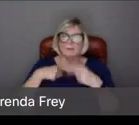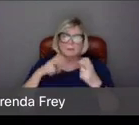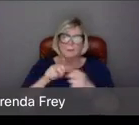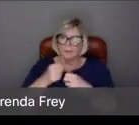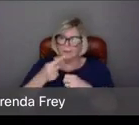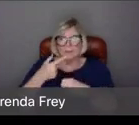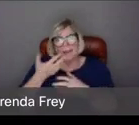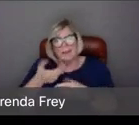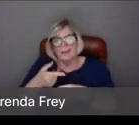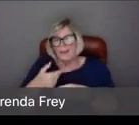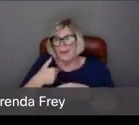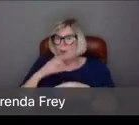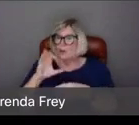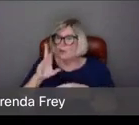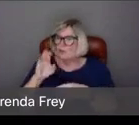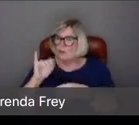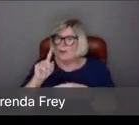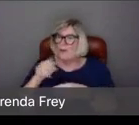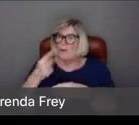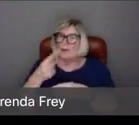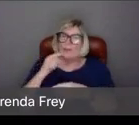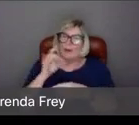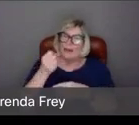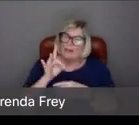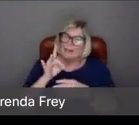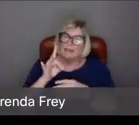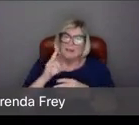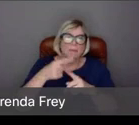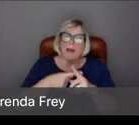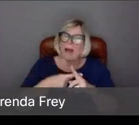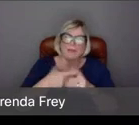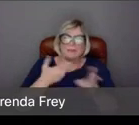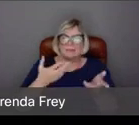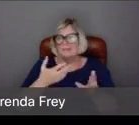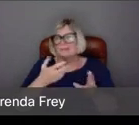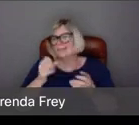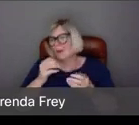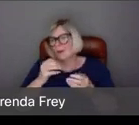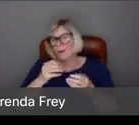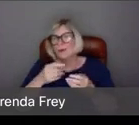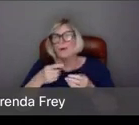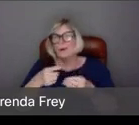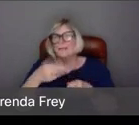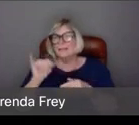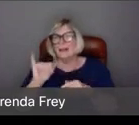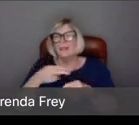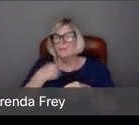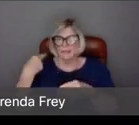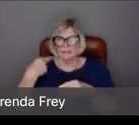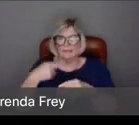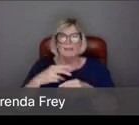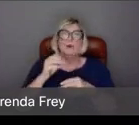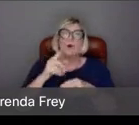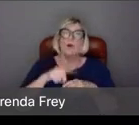months, so you're not a good bet. So the longer you have credit, it shows that it does show that good